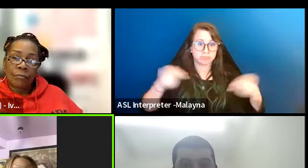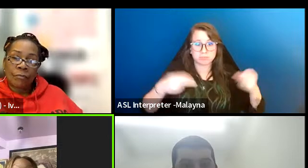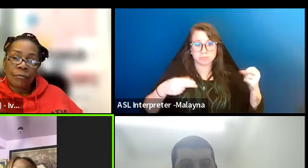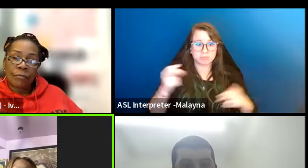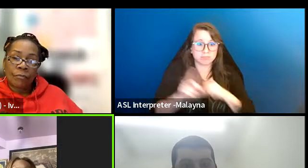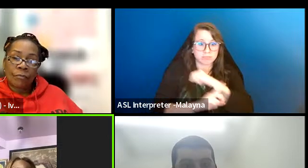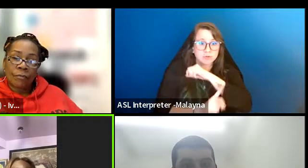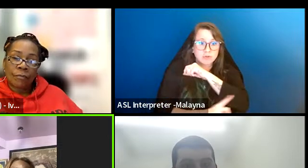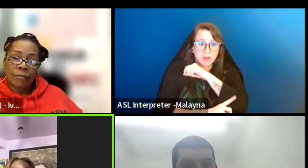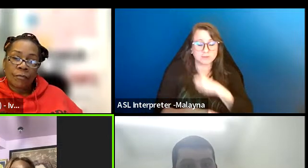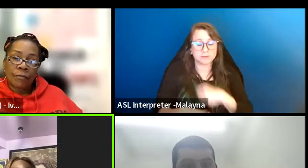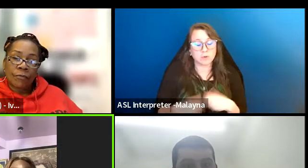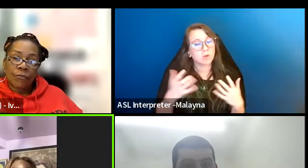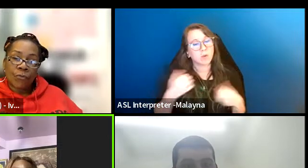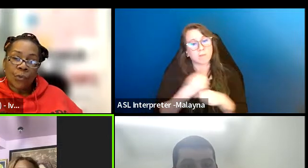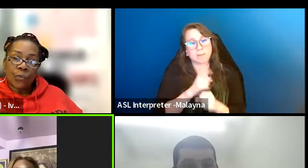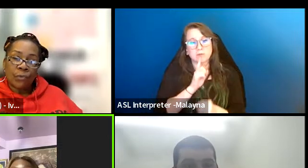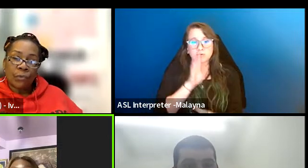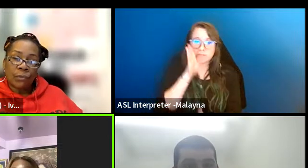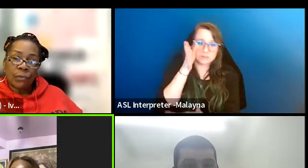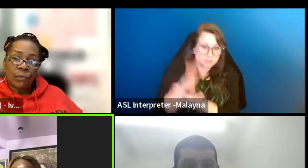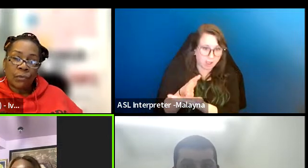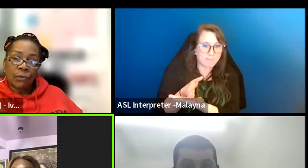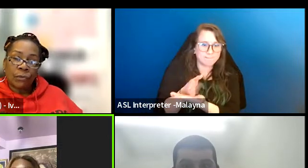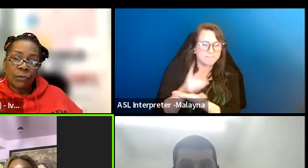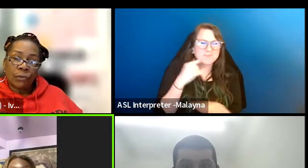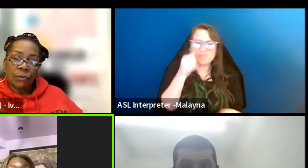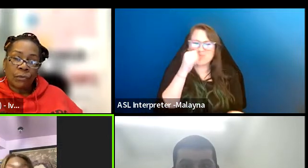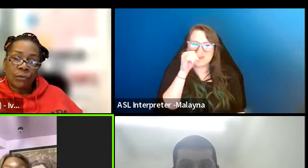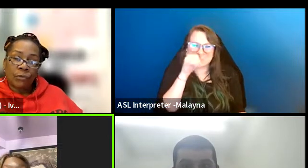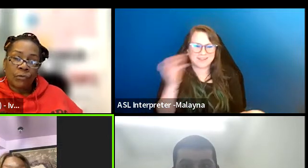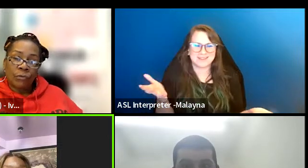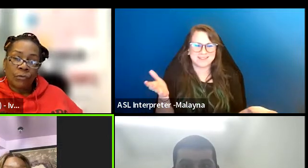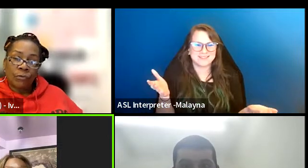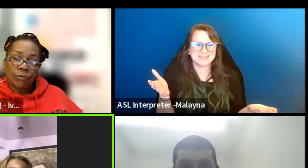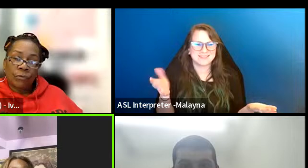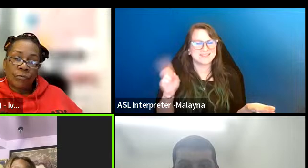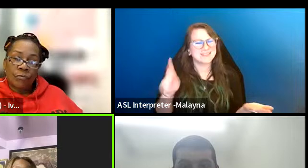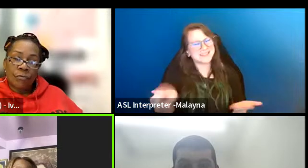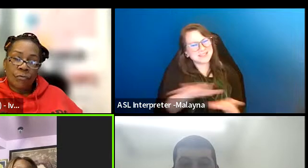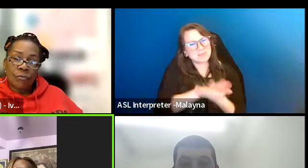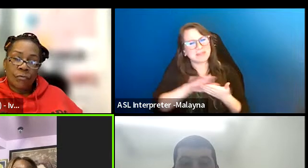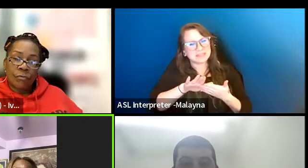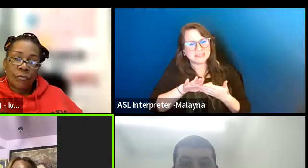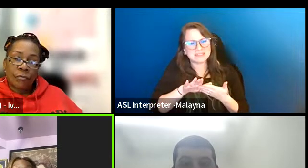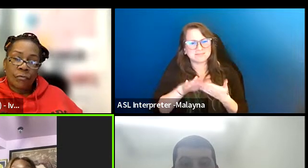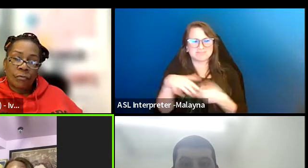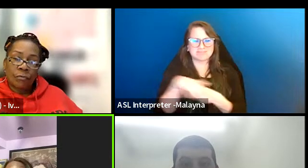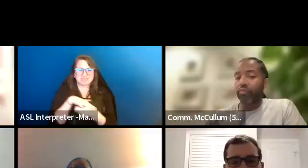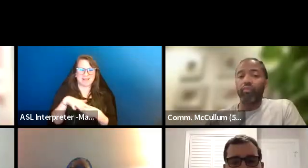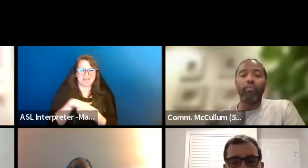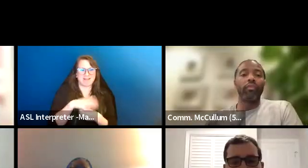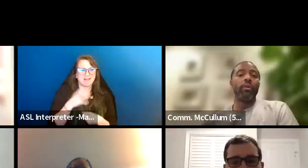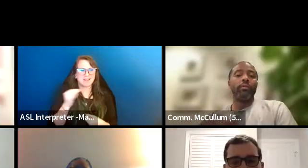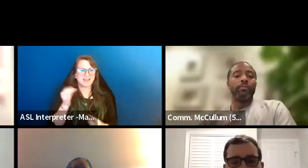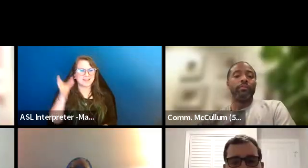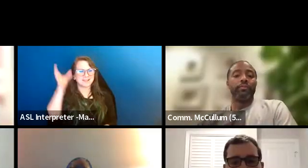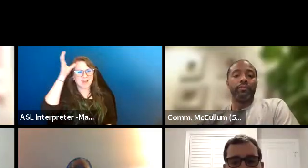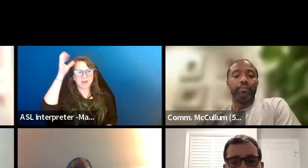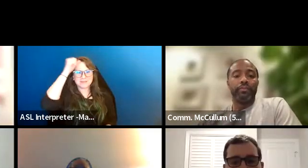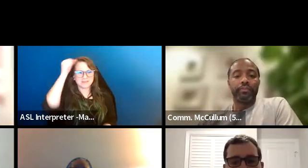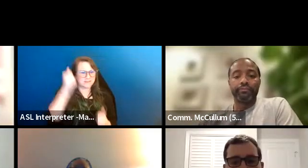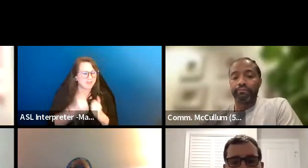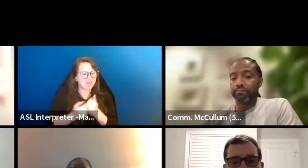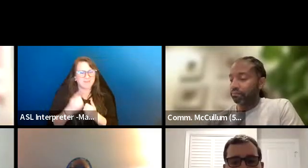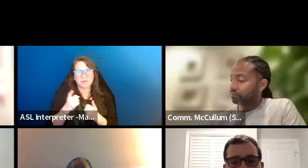make sure that we stop these individuals because it's ridiculous. The neighborhood needs to be clean, and it's common sense that